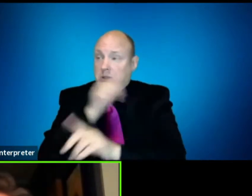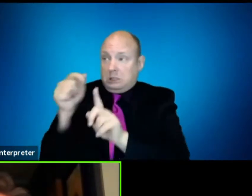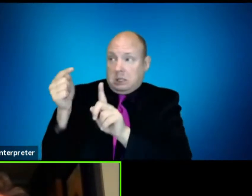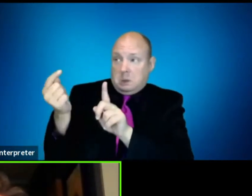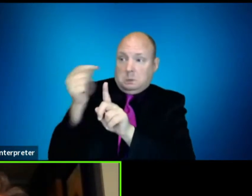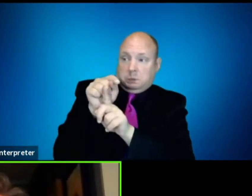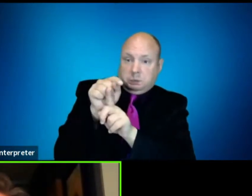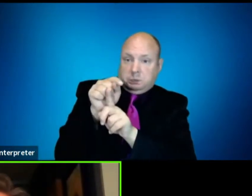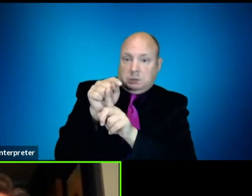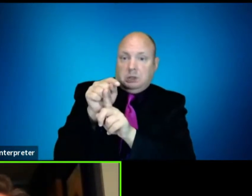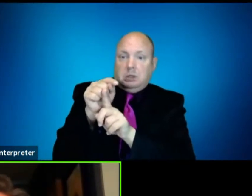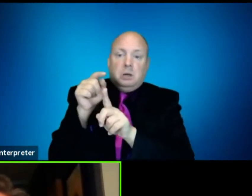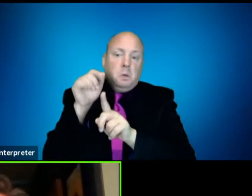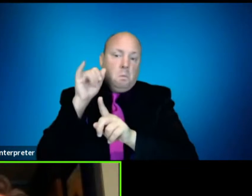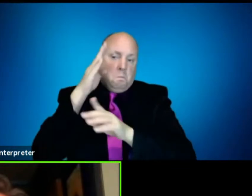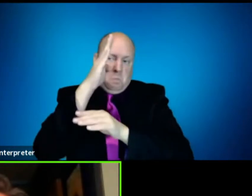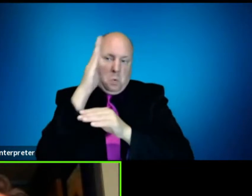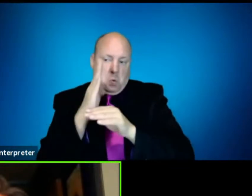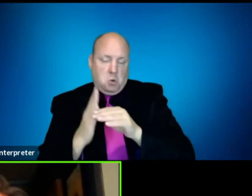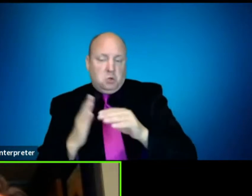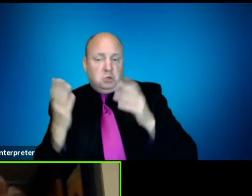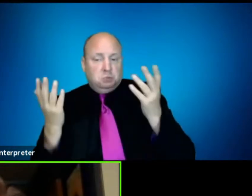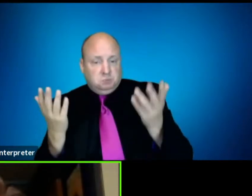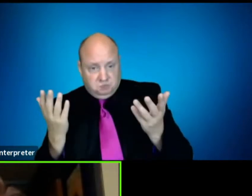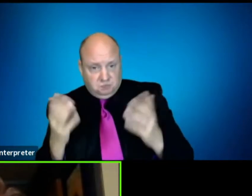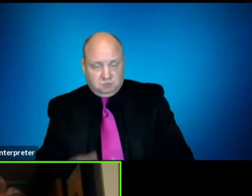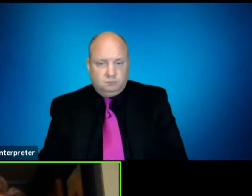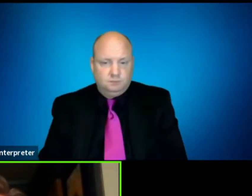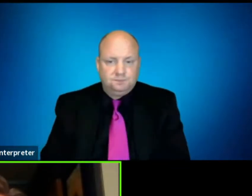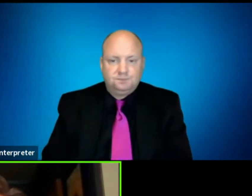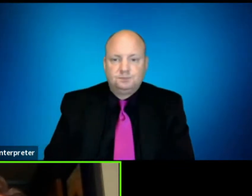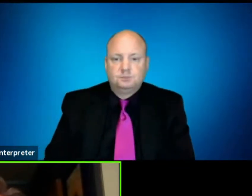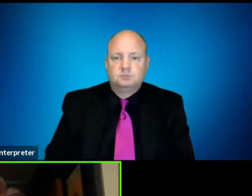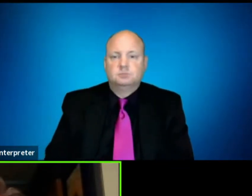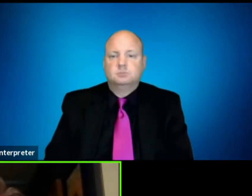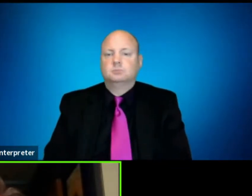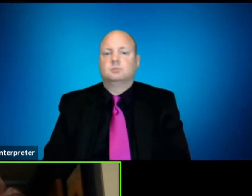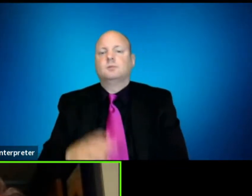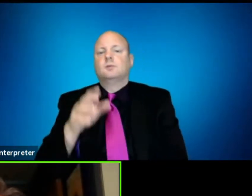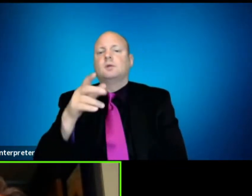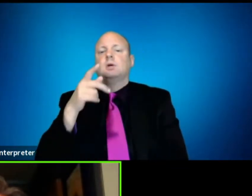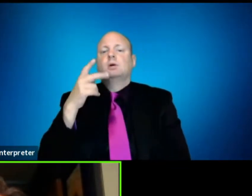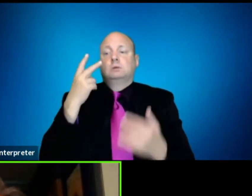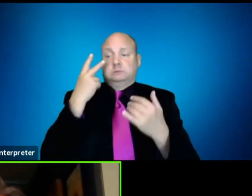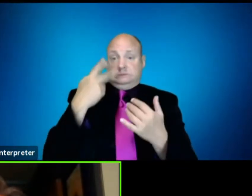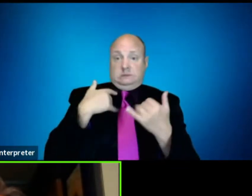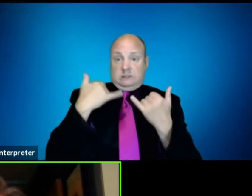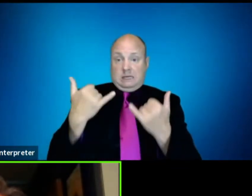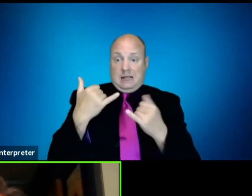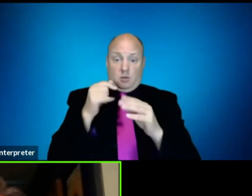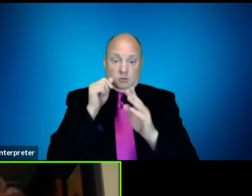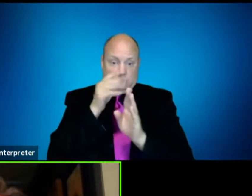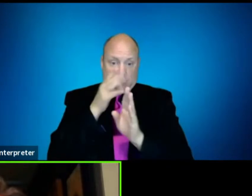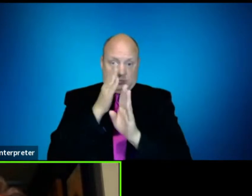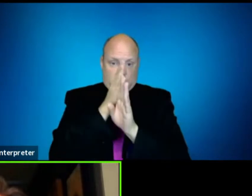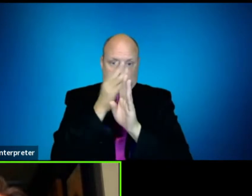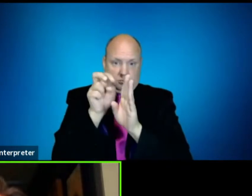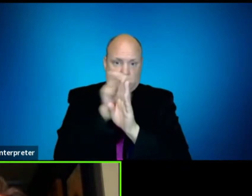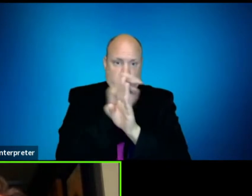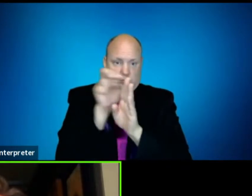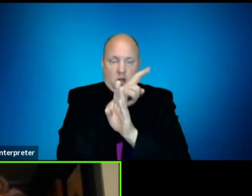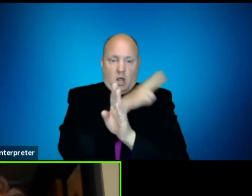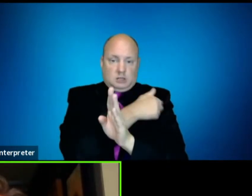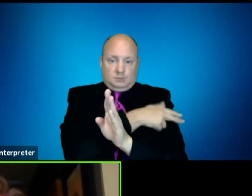We are not in a place right now where we're seeing that same need for care and the same stretch on resources, but that does not mean that things